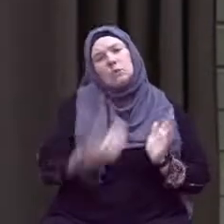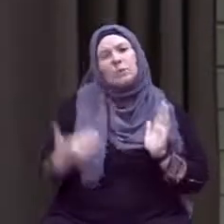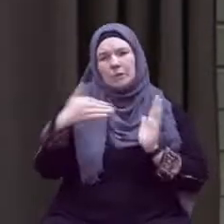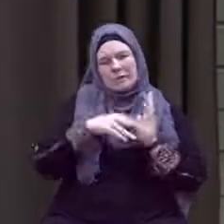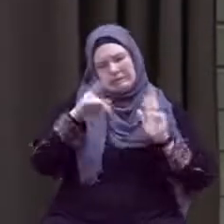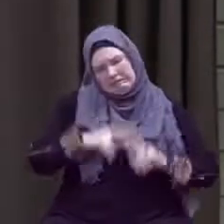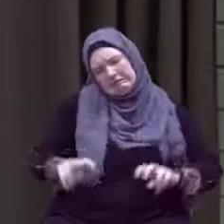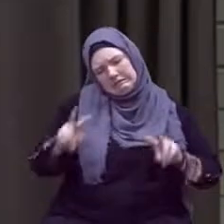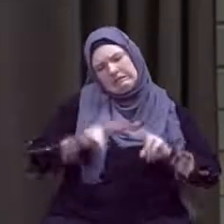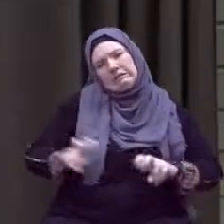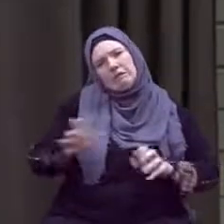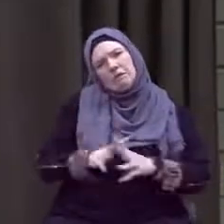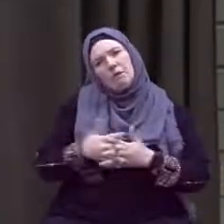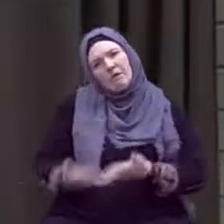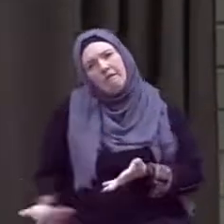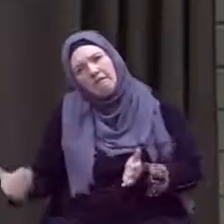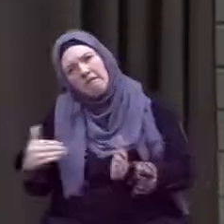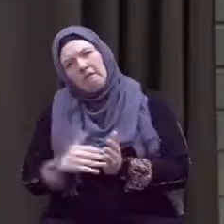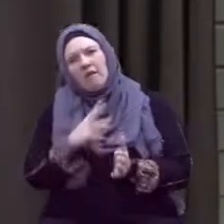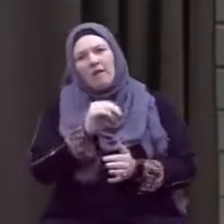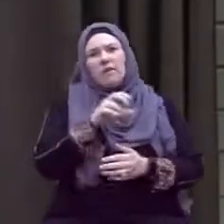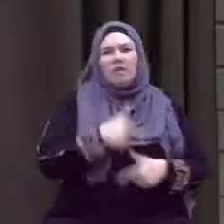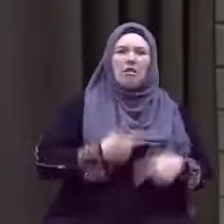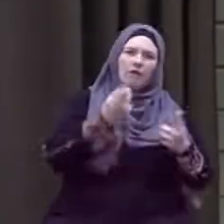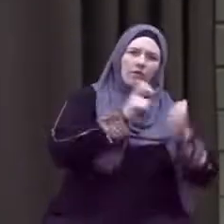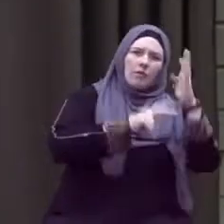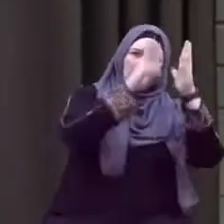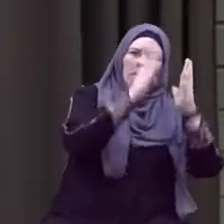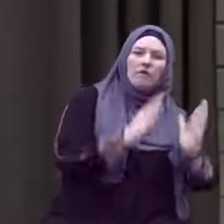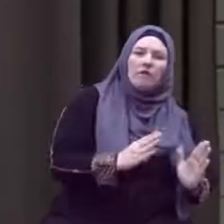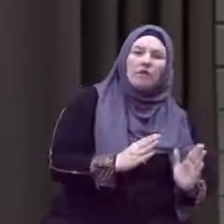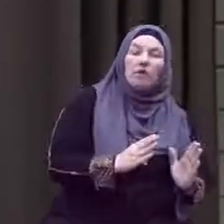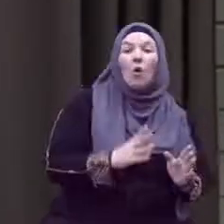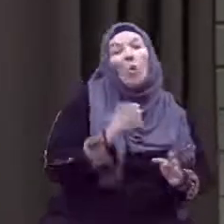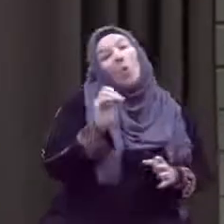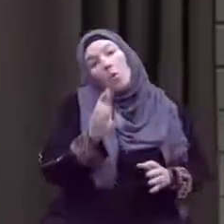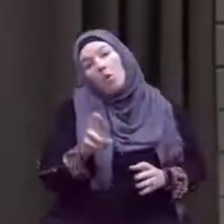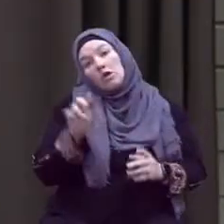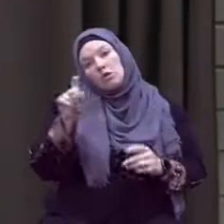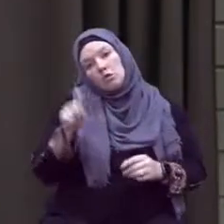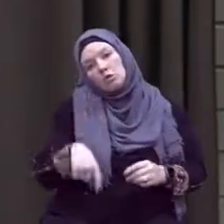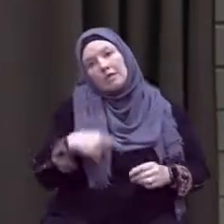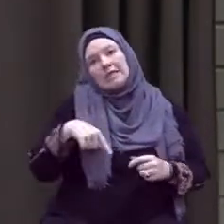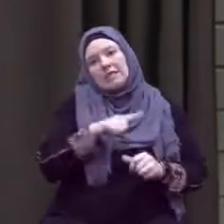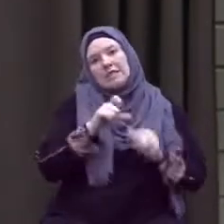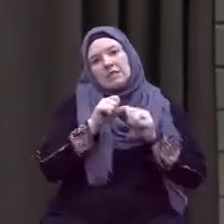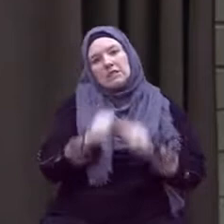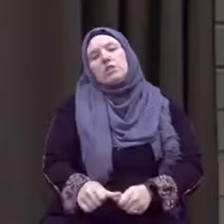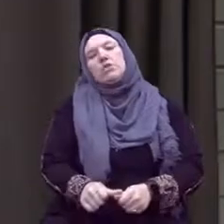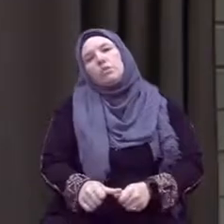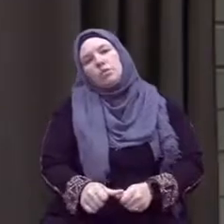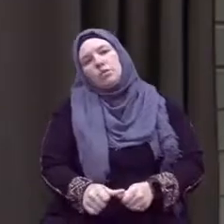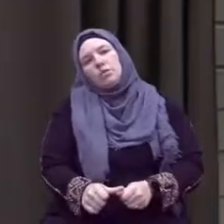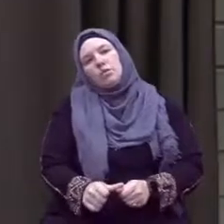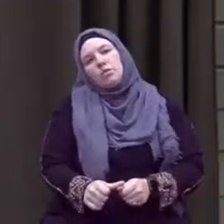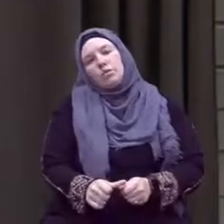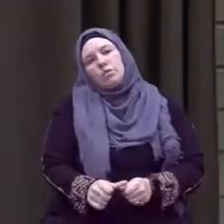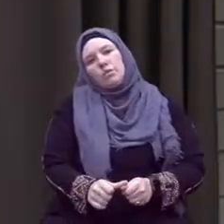rediscover the Quran and the Sunnah? Or do we need to continue